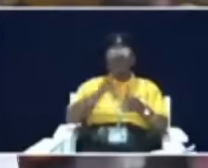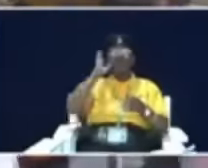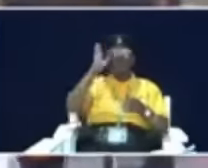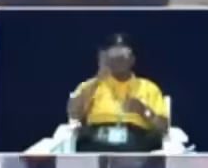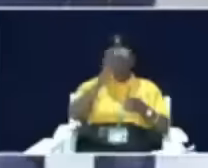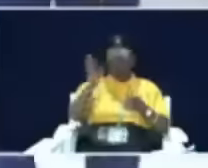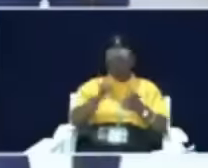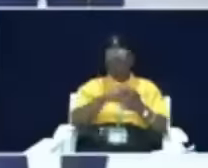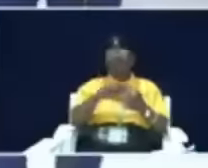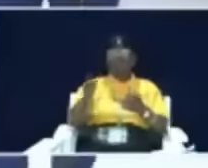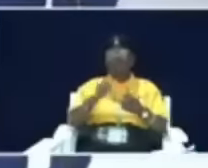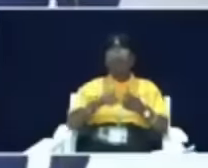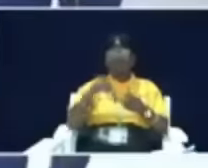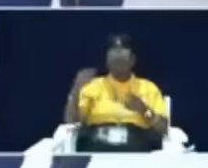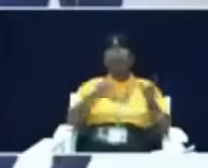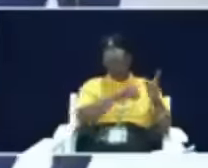Thank you, Lord.